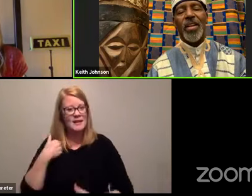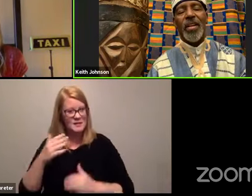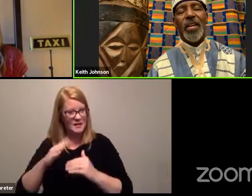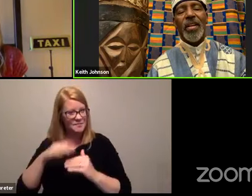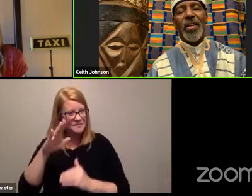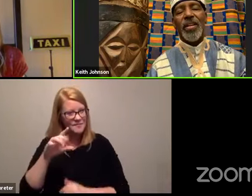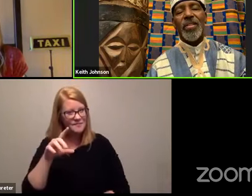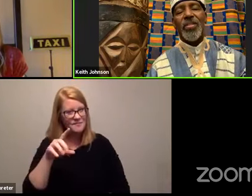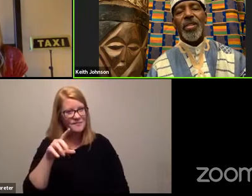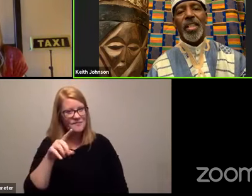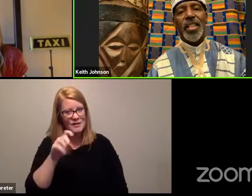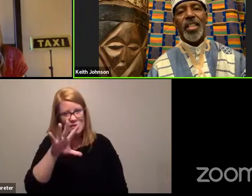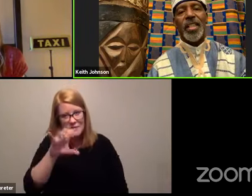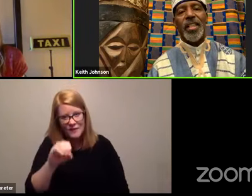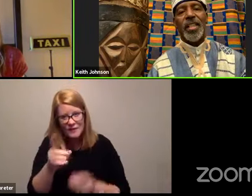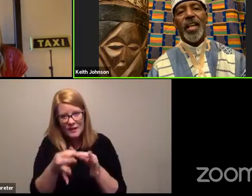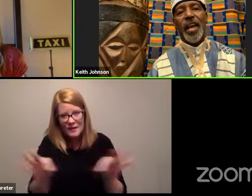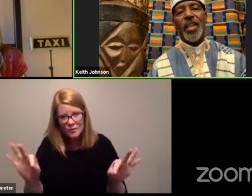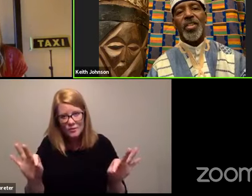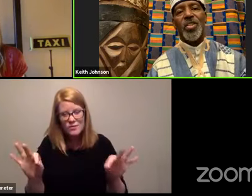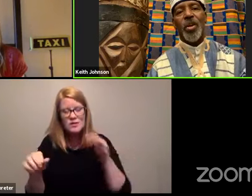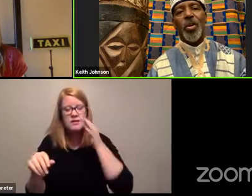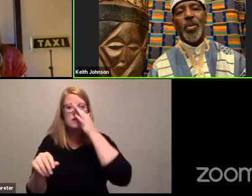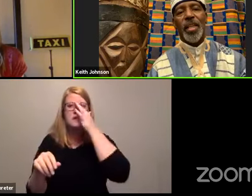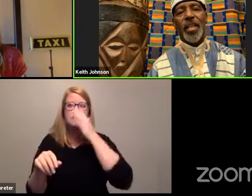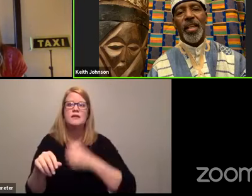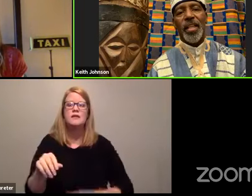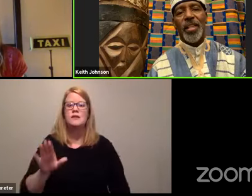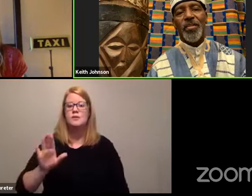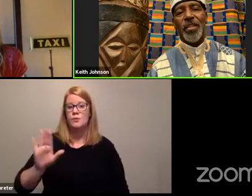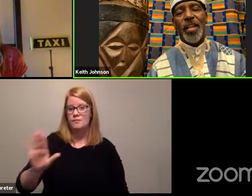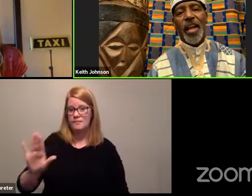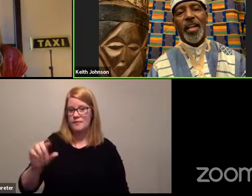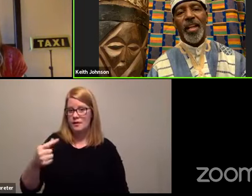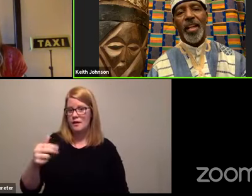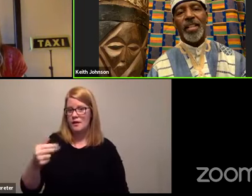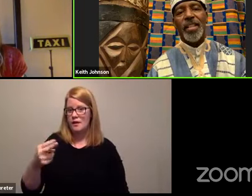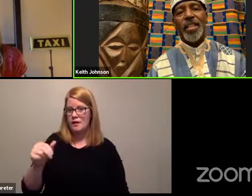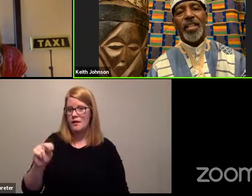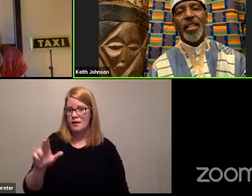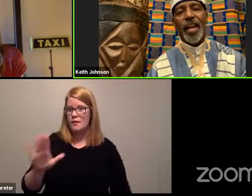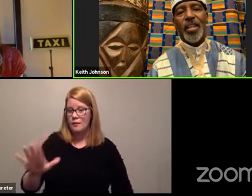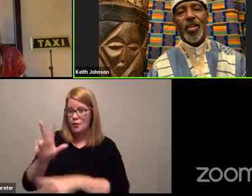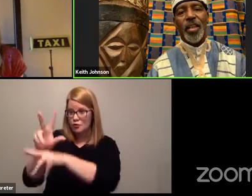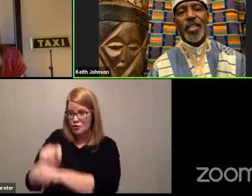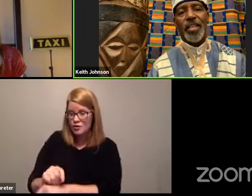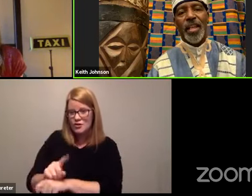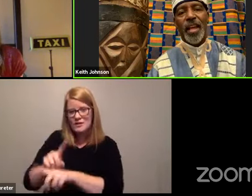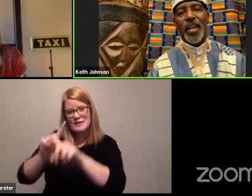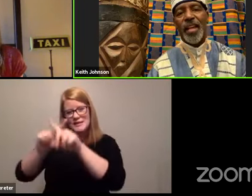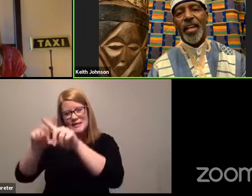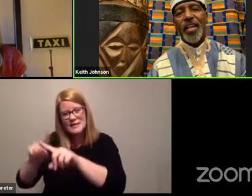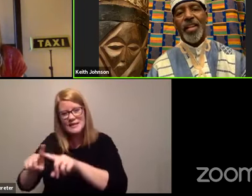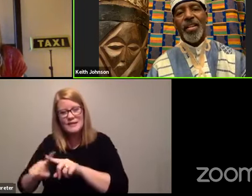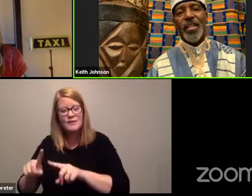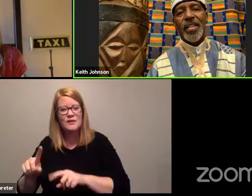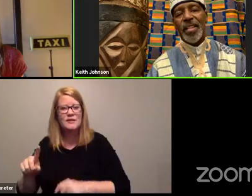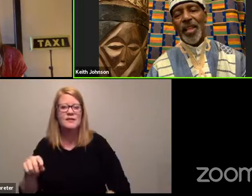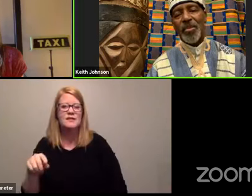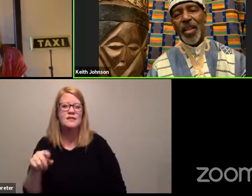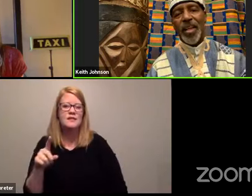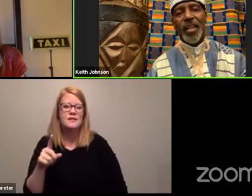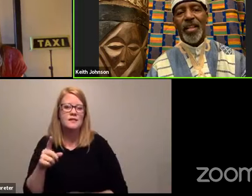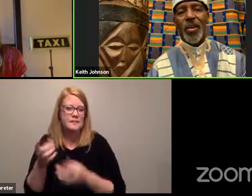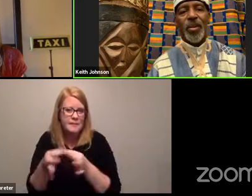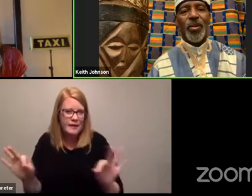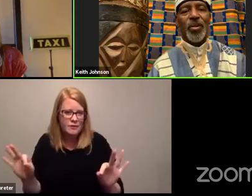their tradition has so many different dialects that you can say the